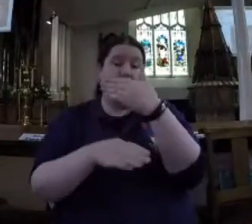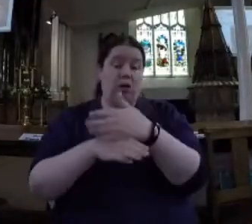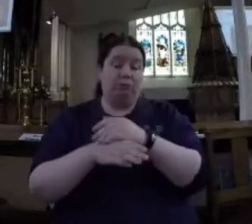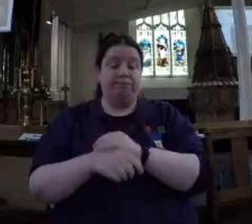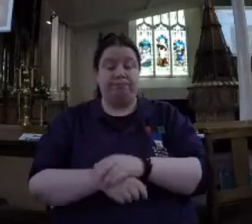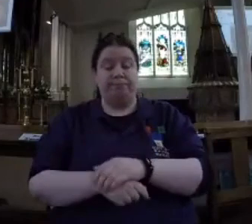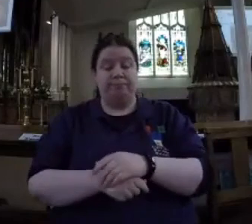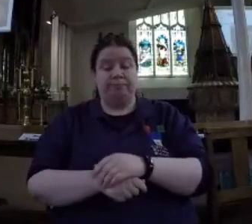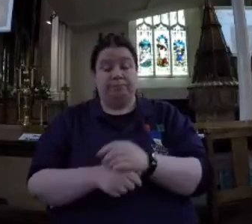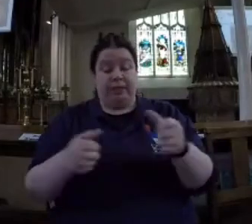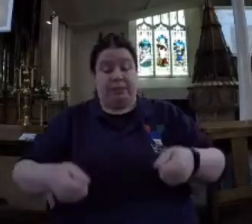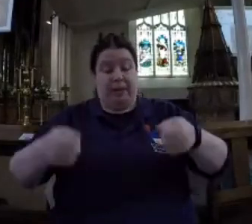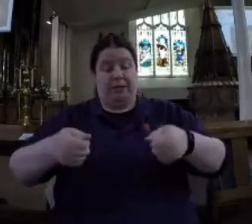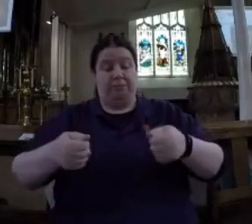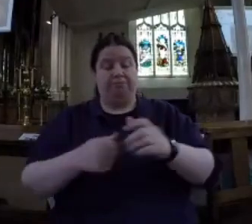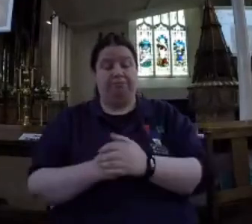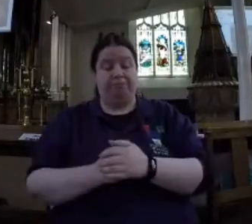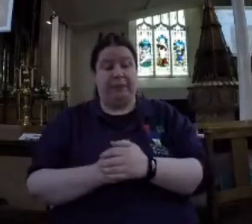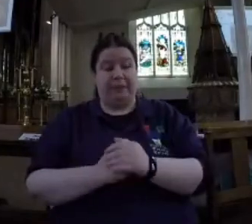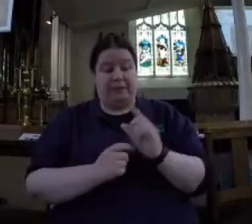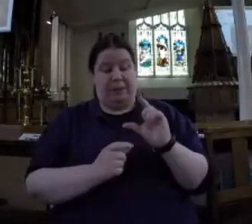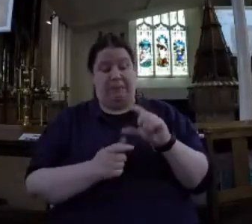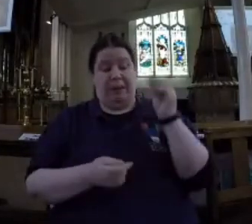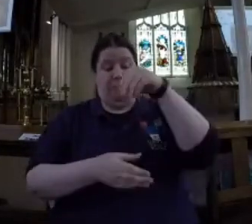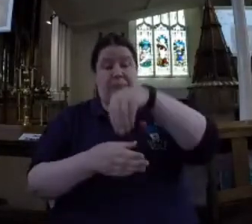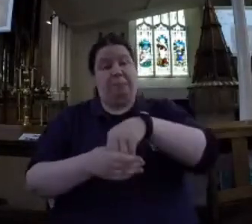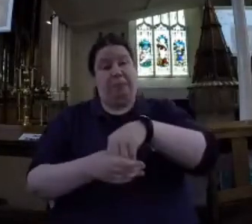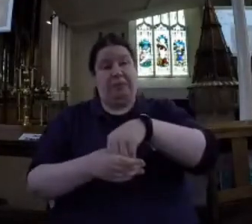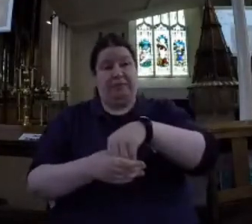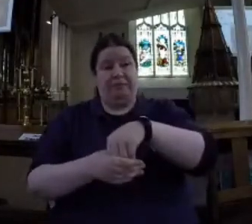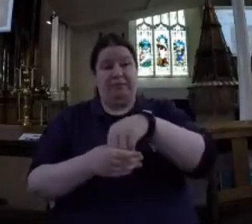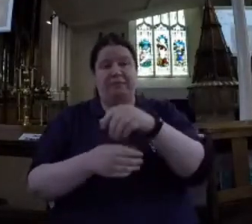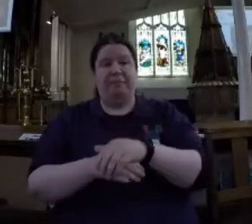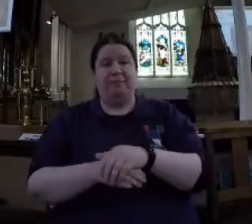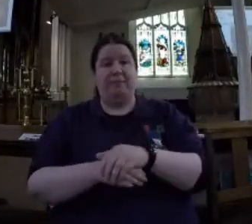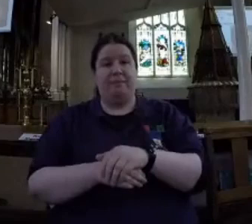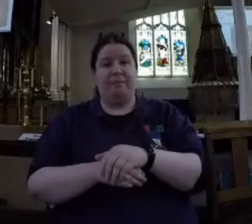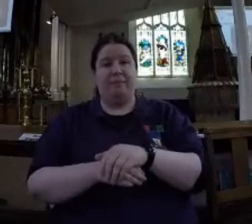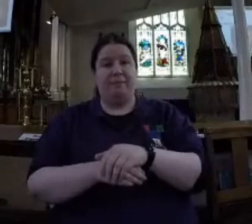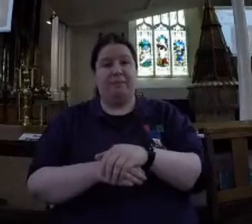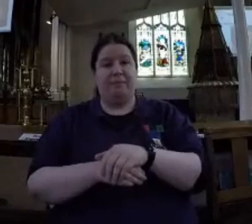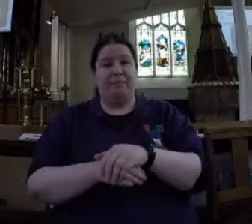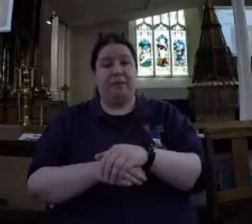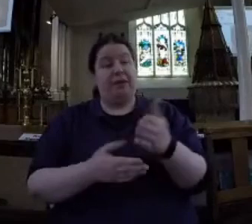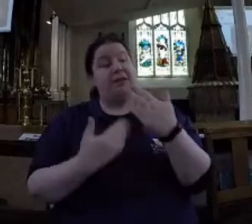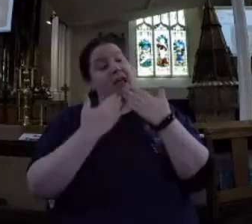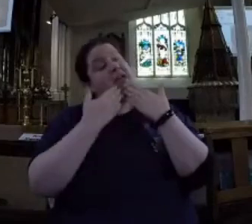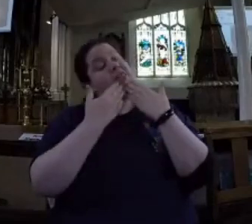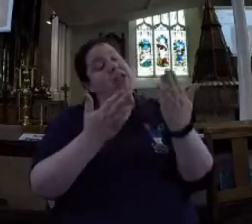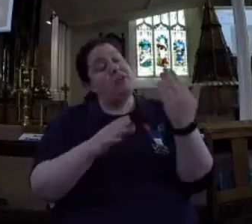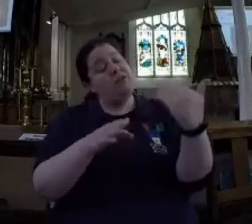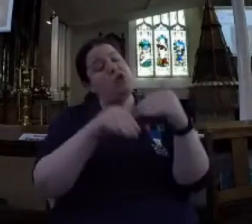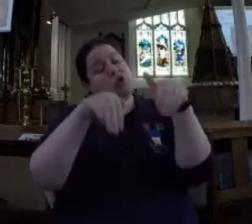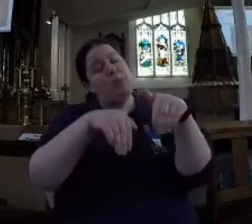he was packing someone's groceries, he said, I put in the thought for the day in the back bag and said, thanks for shopping with